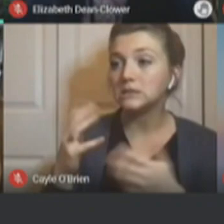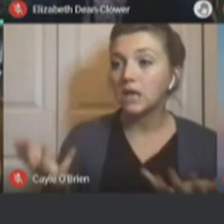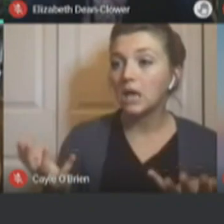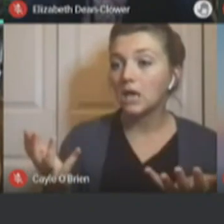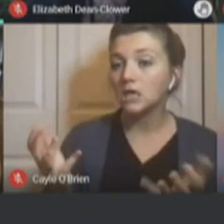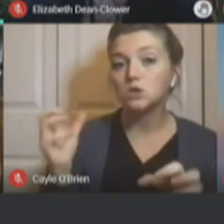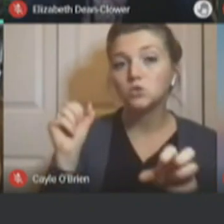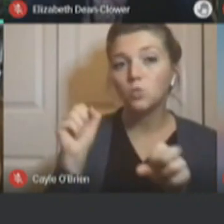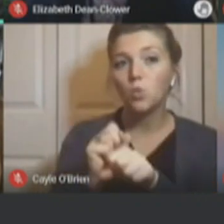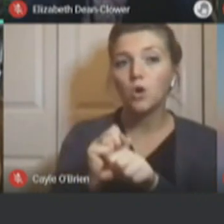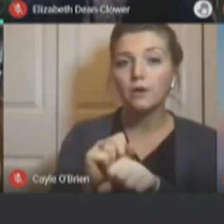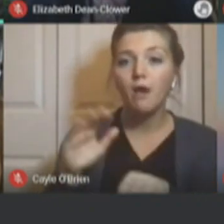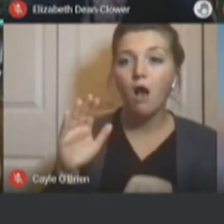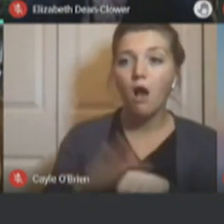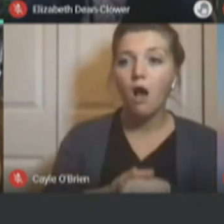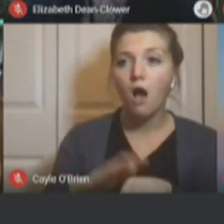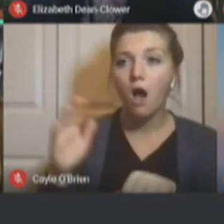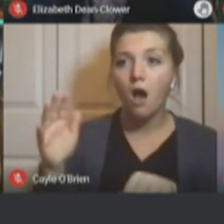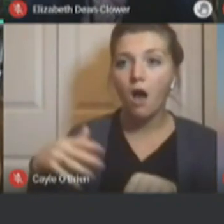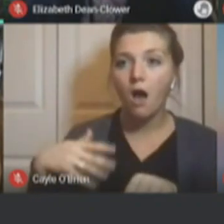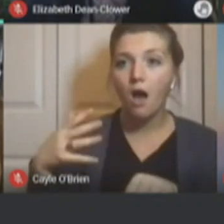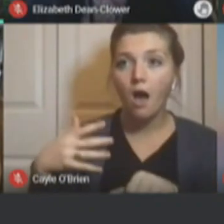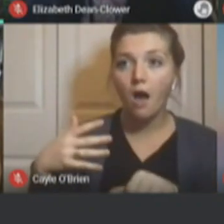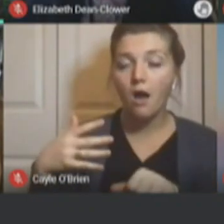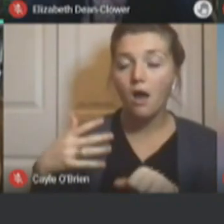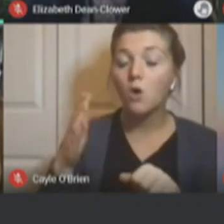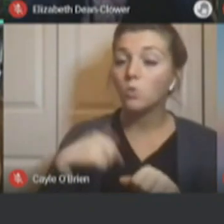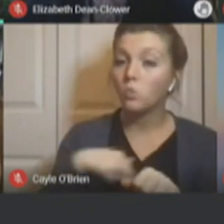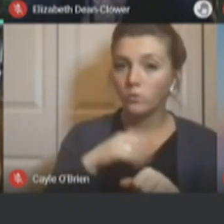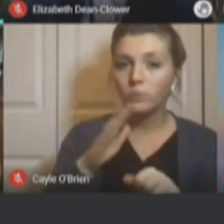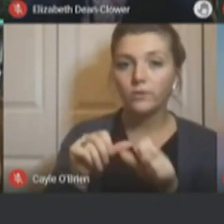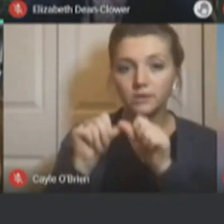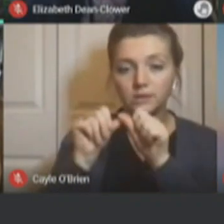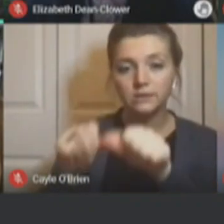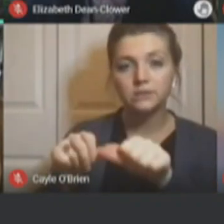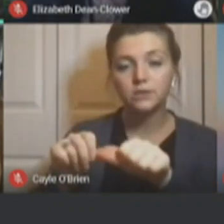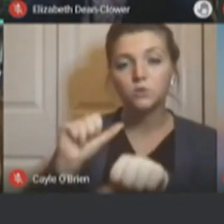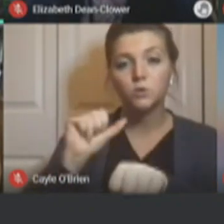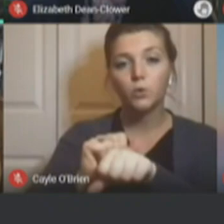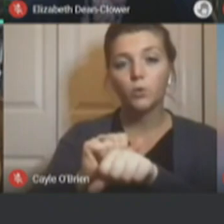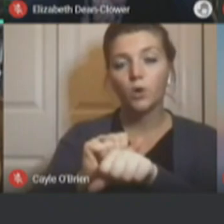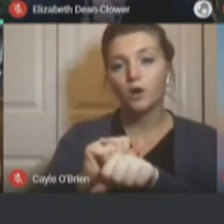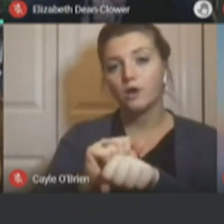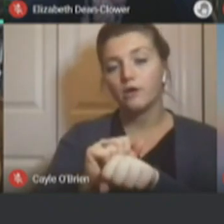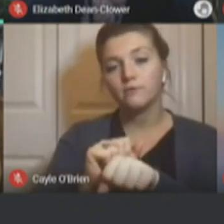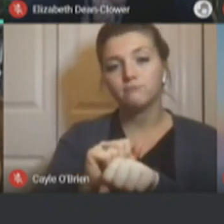working on, we'll continue to work offline